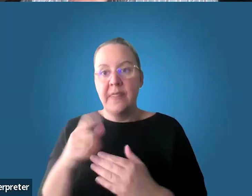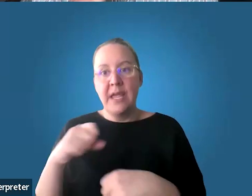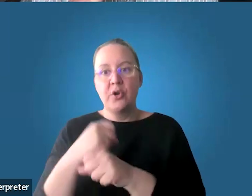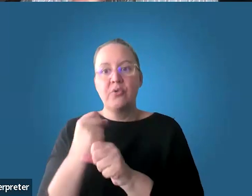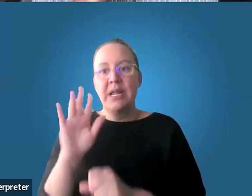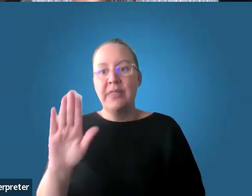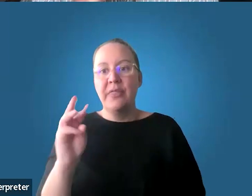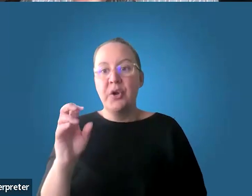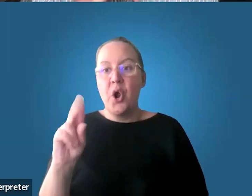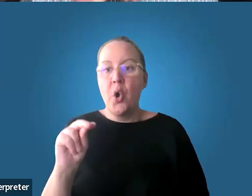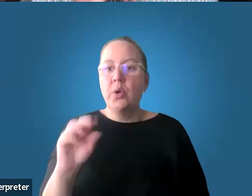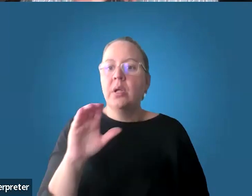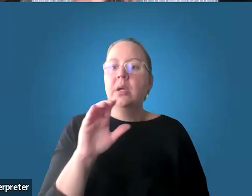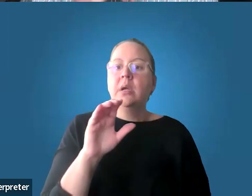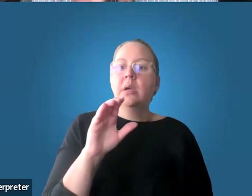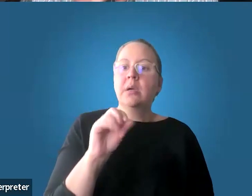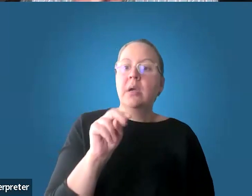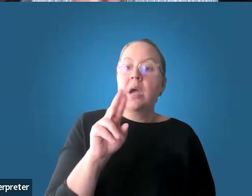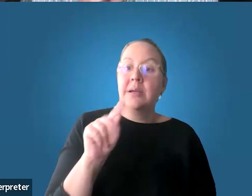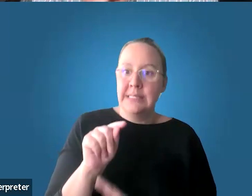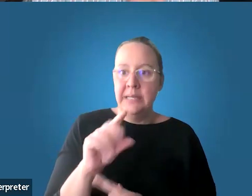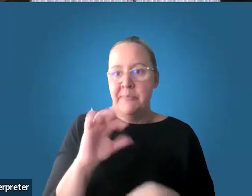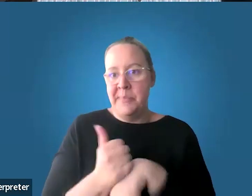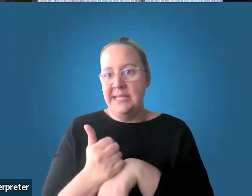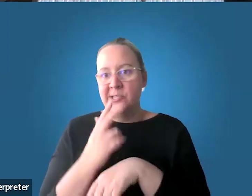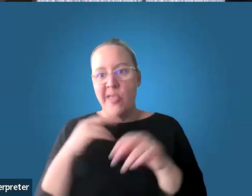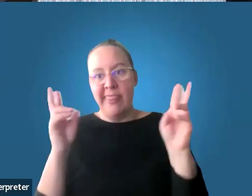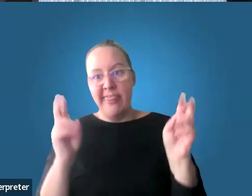their own content based on the themes. Yeah.